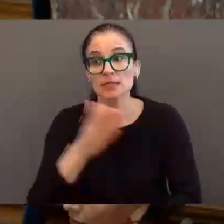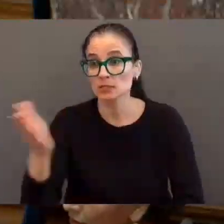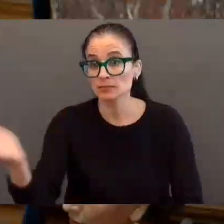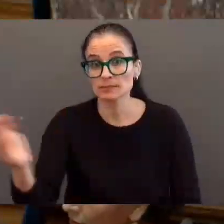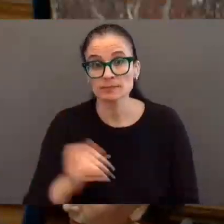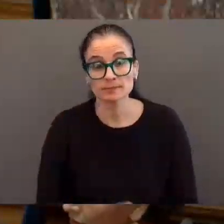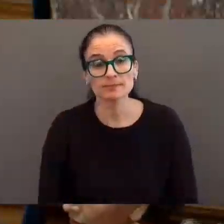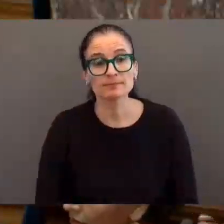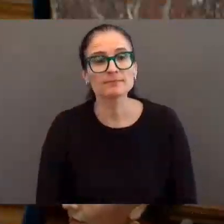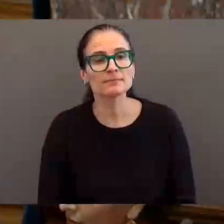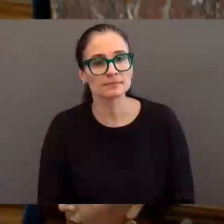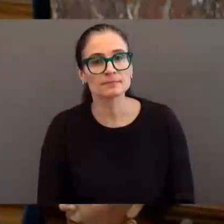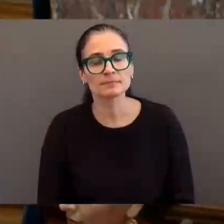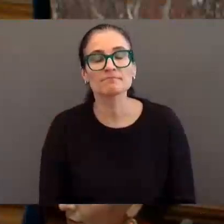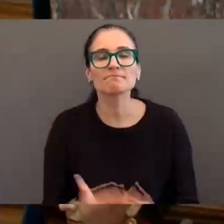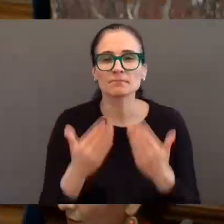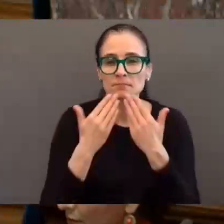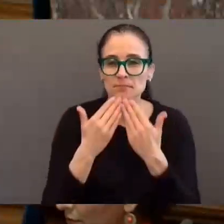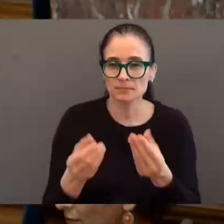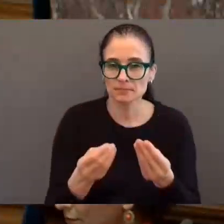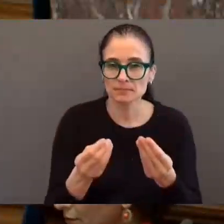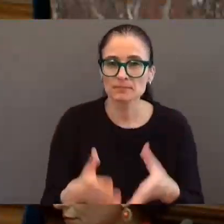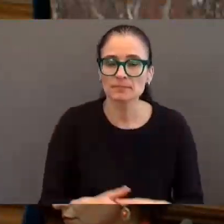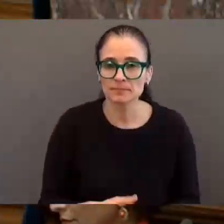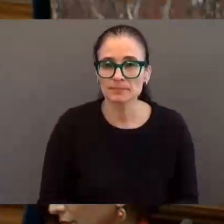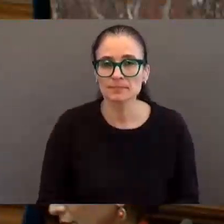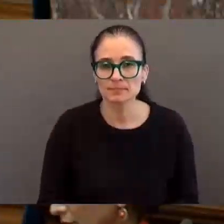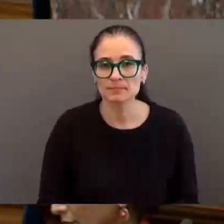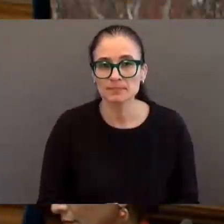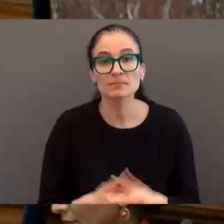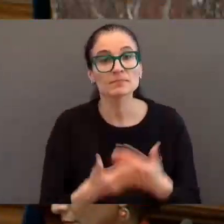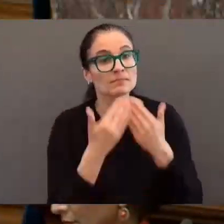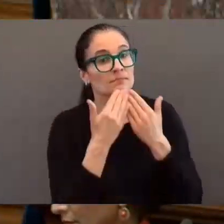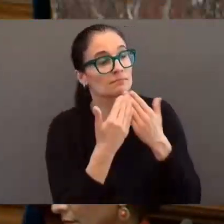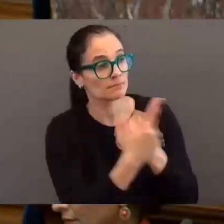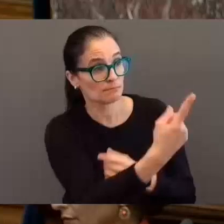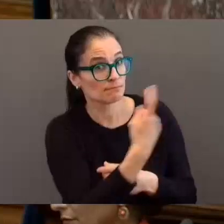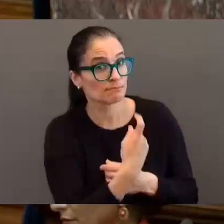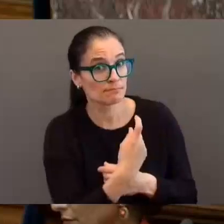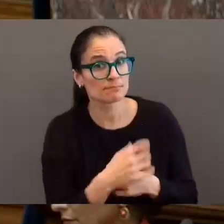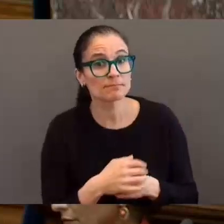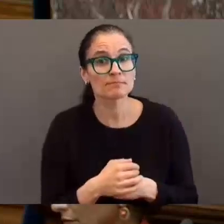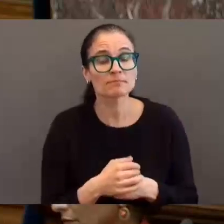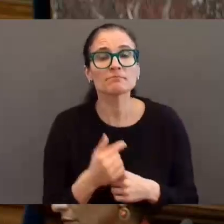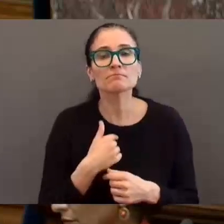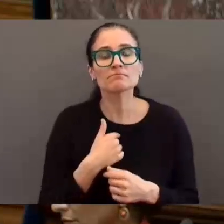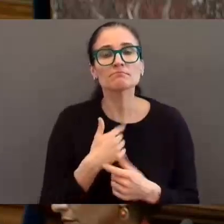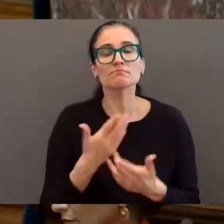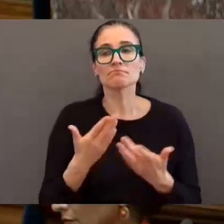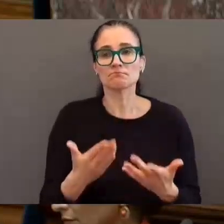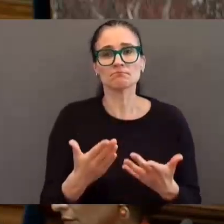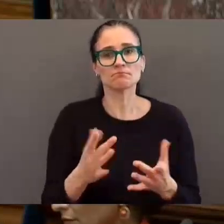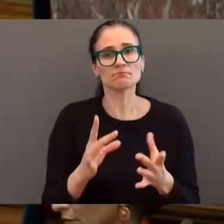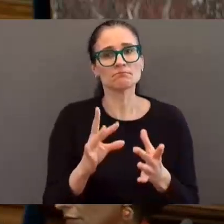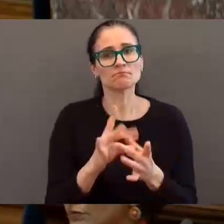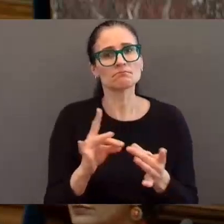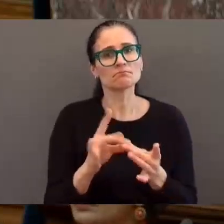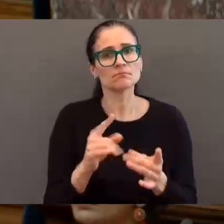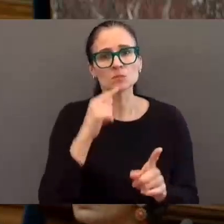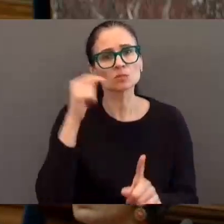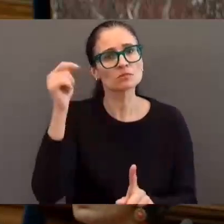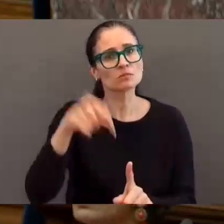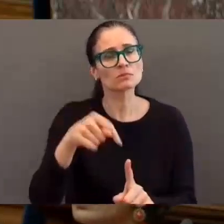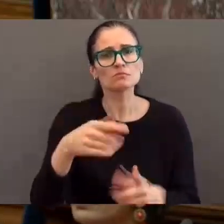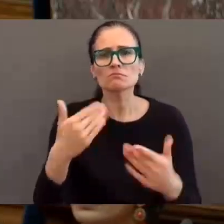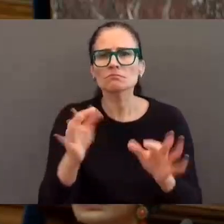Thank you, Mr. Speaker, and thank you for the question and the opportunity to talk about what I agree is an incredibly important piece of legislation